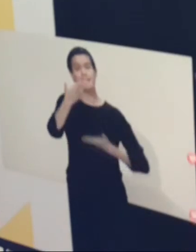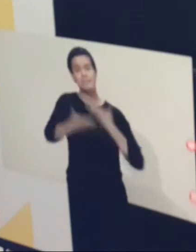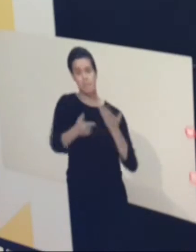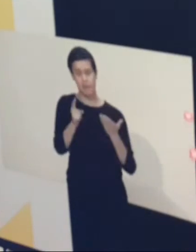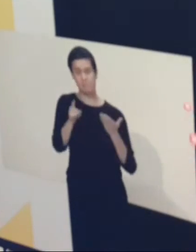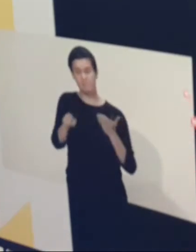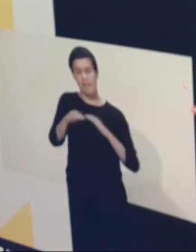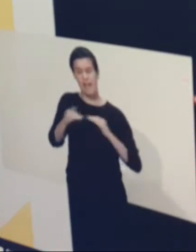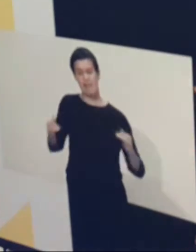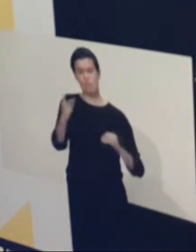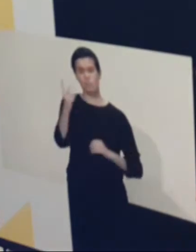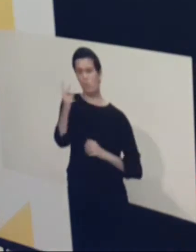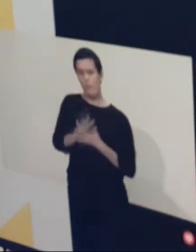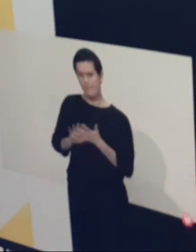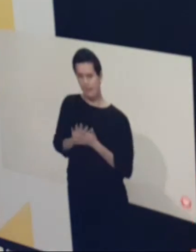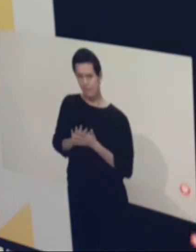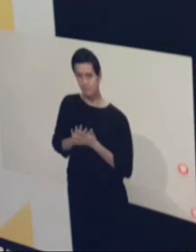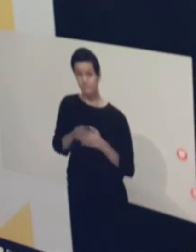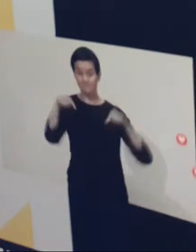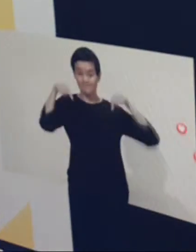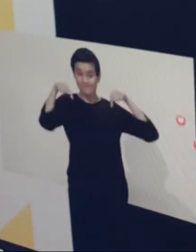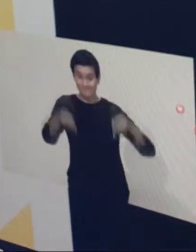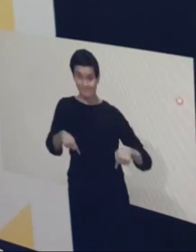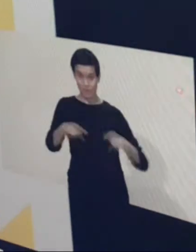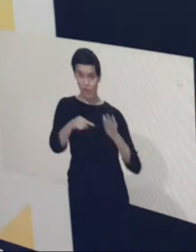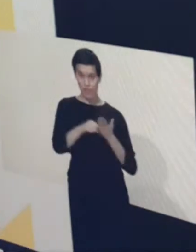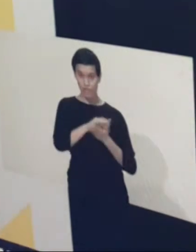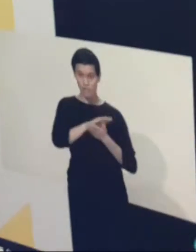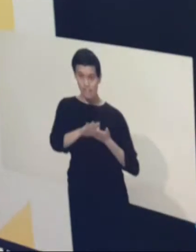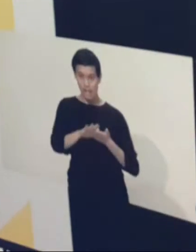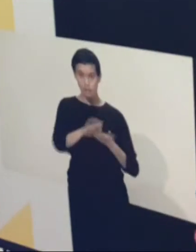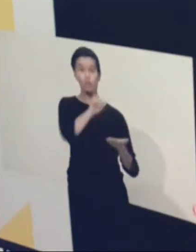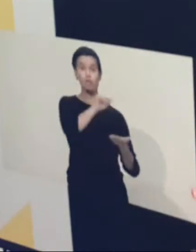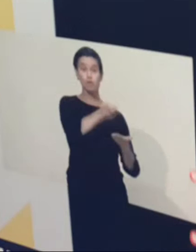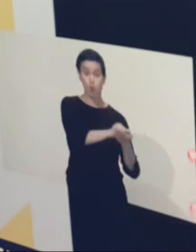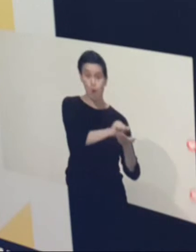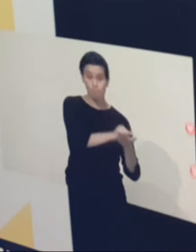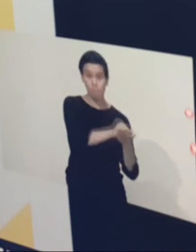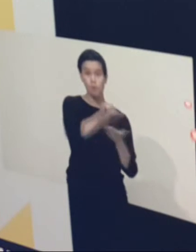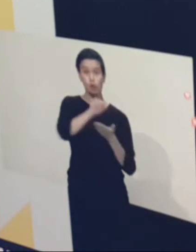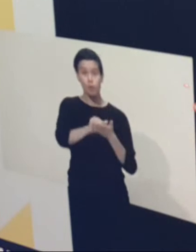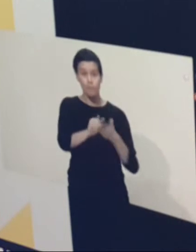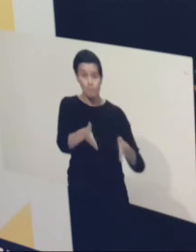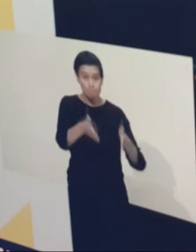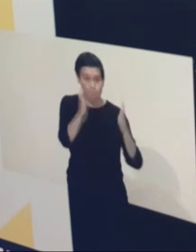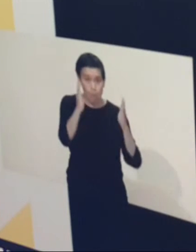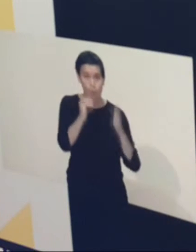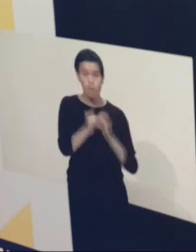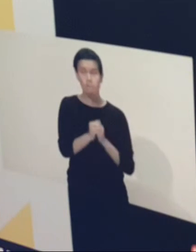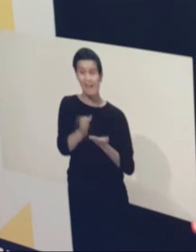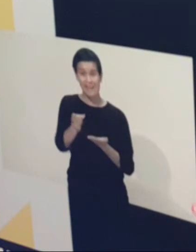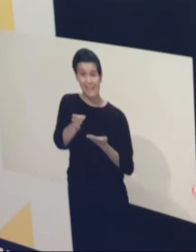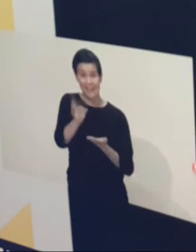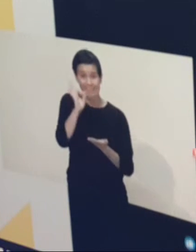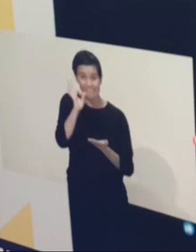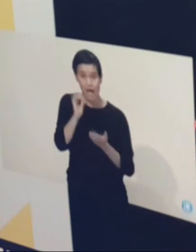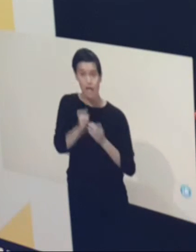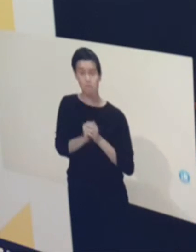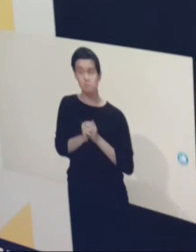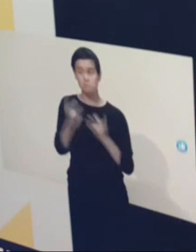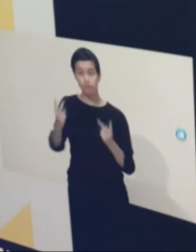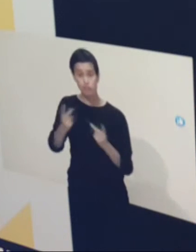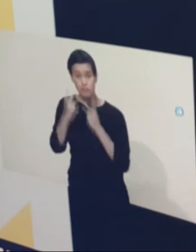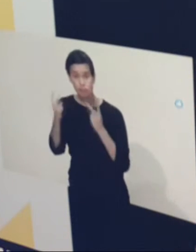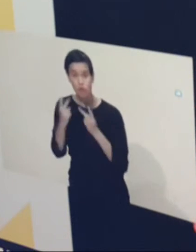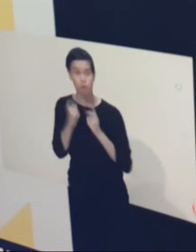do that. On Thursday this week, retail, malls, cafes,